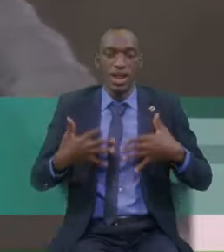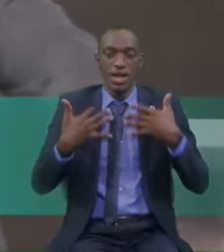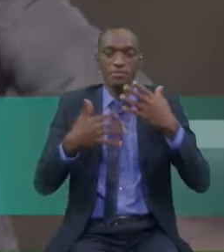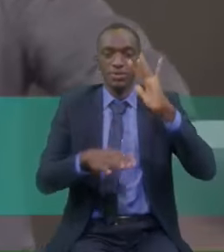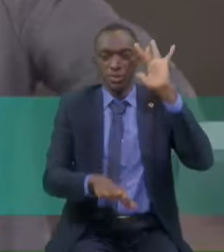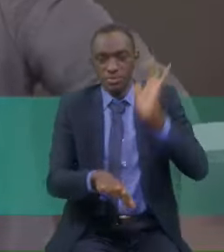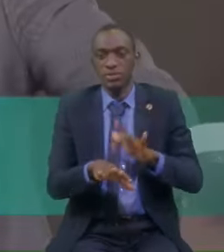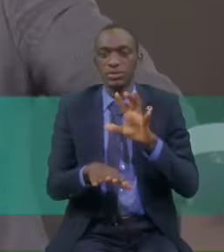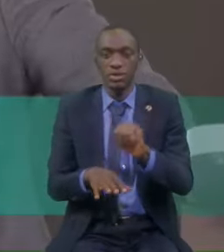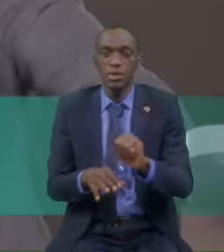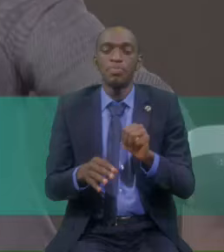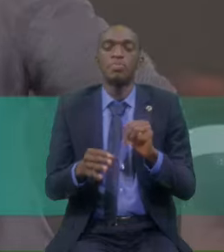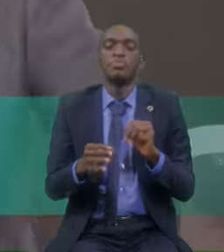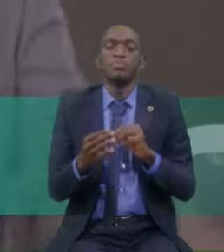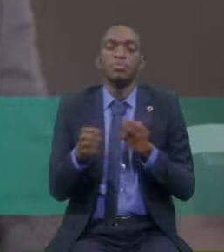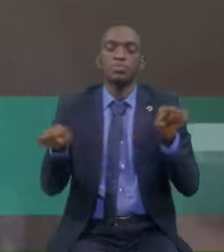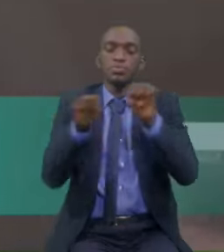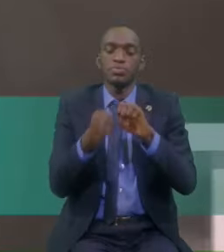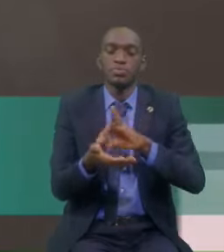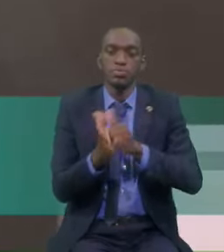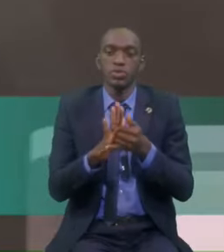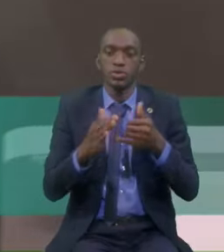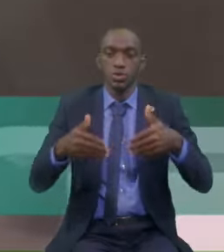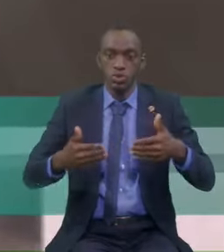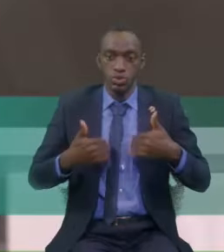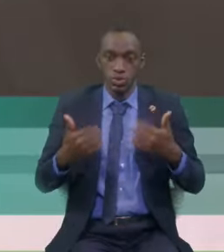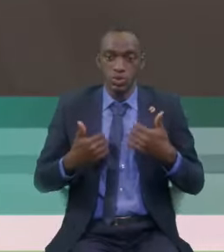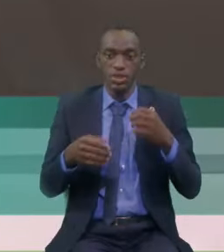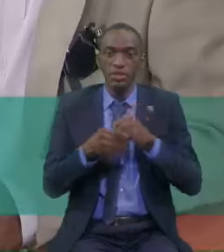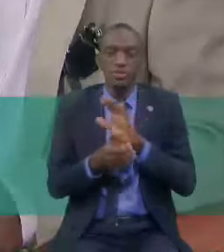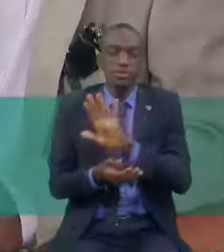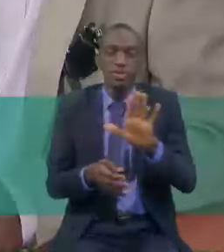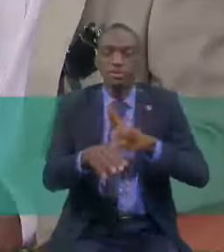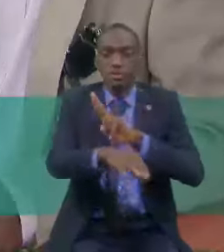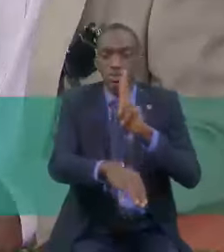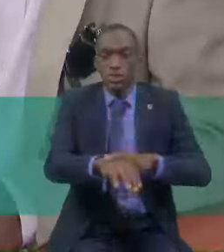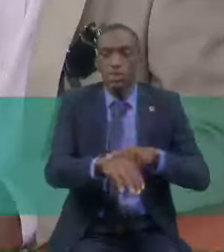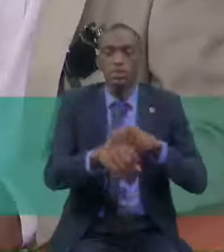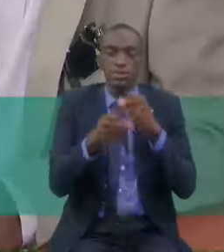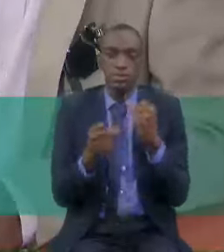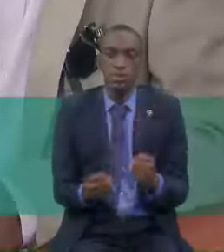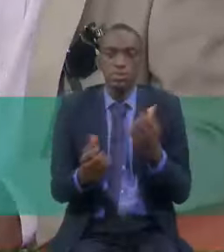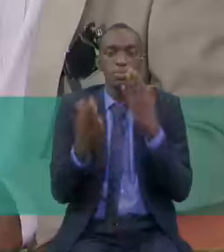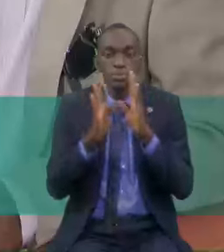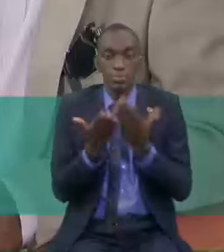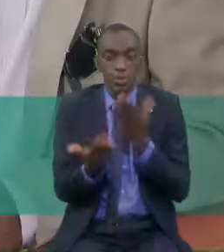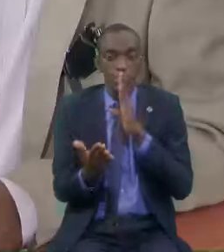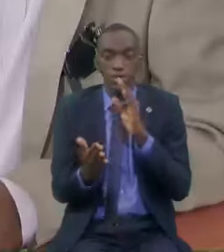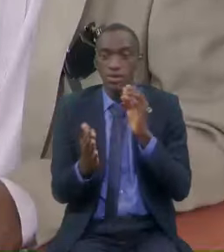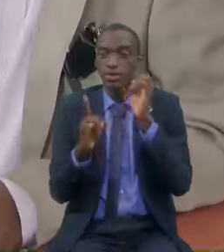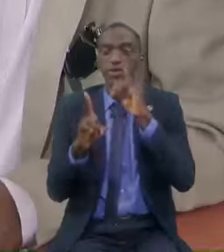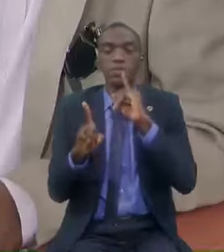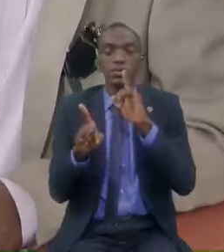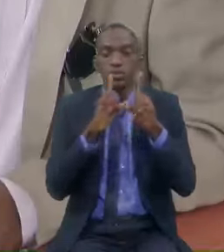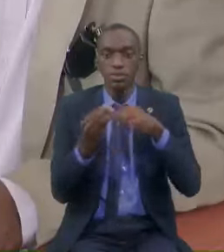in their natural strength. Maybe he's talking about you, and there you feel strong. I'm still a youth. I can